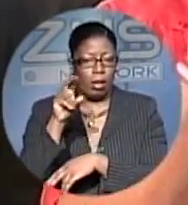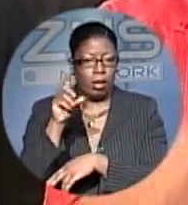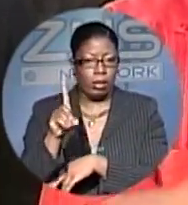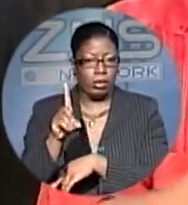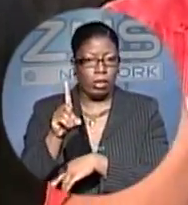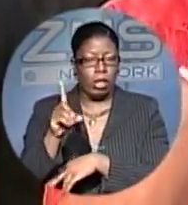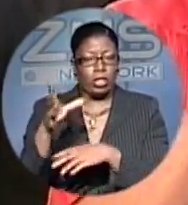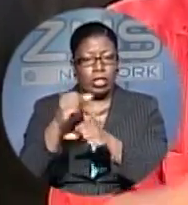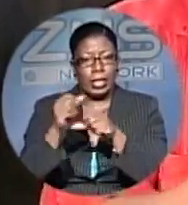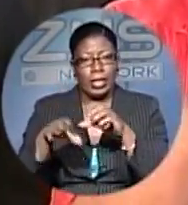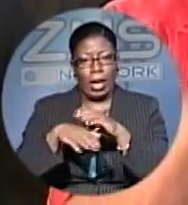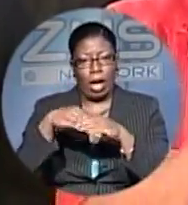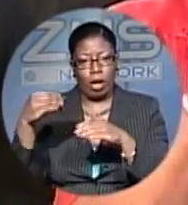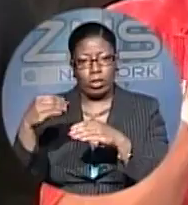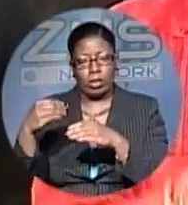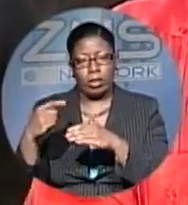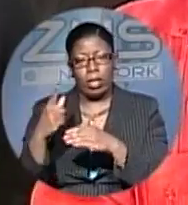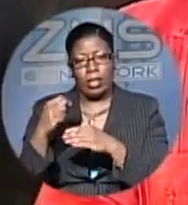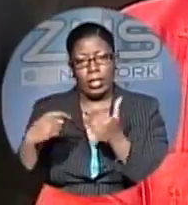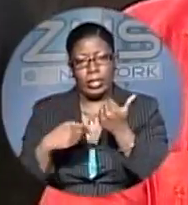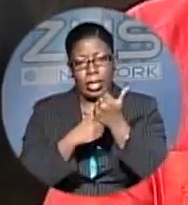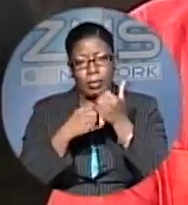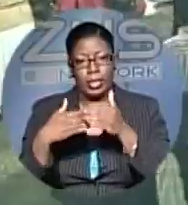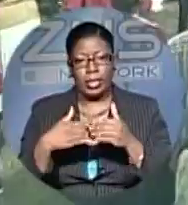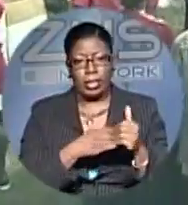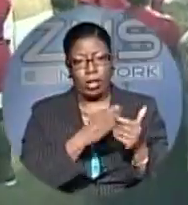to take out the deputy leader of the PLP.